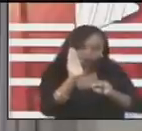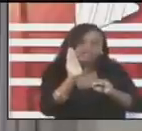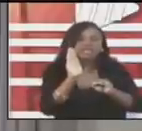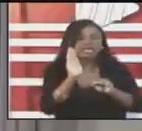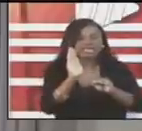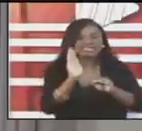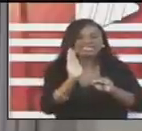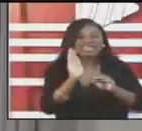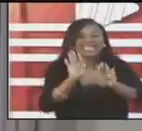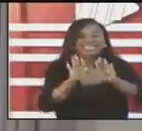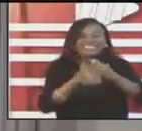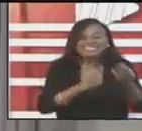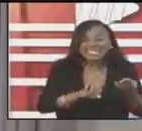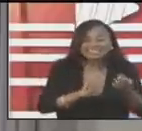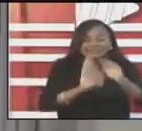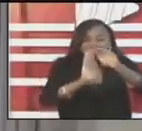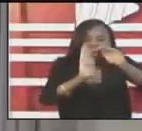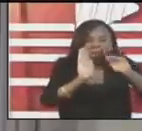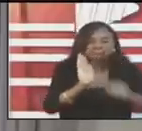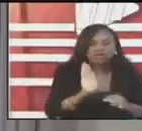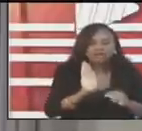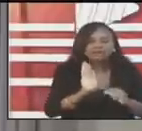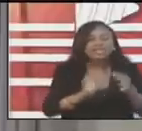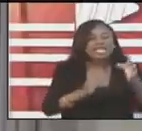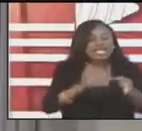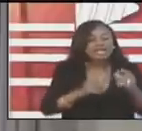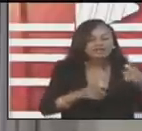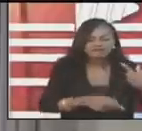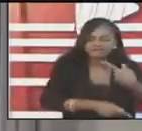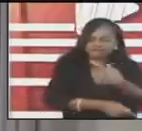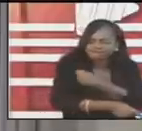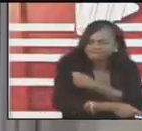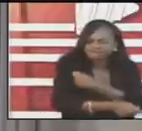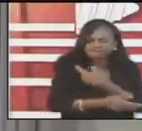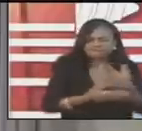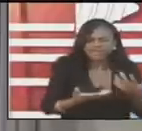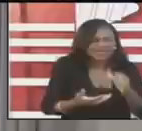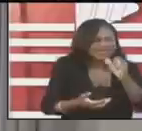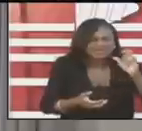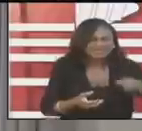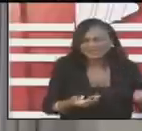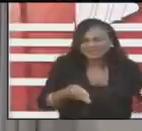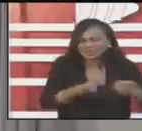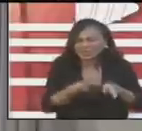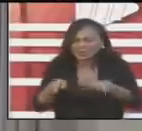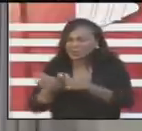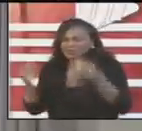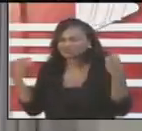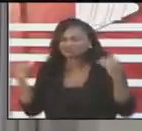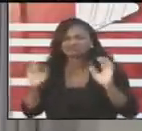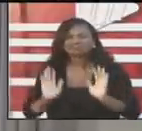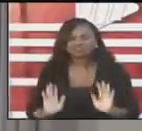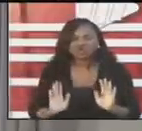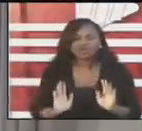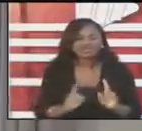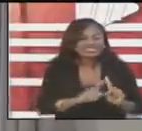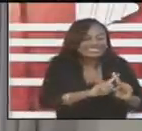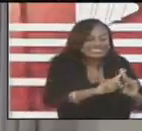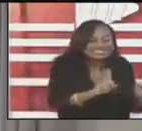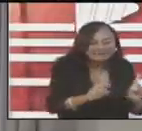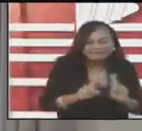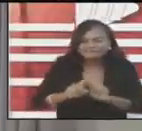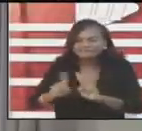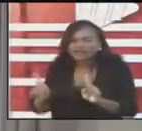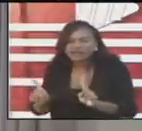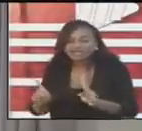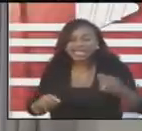with vaccination, the number of cases without shutting down the country. So those are the two major differences